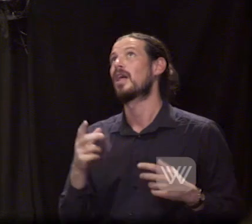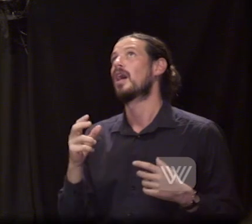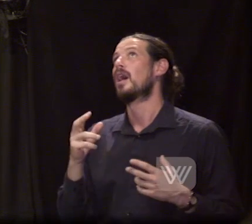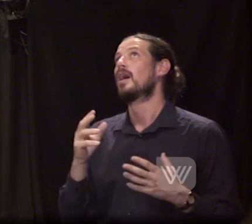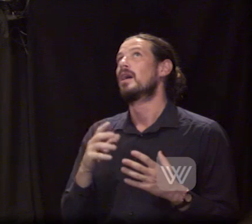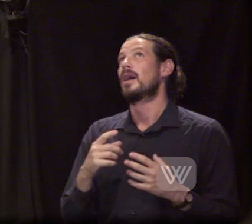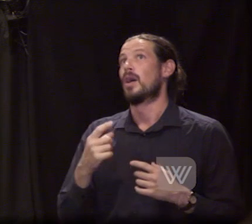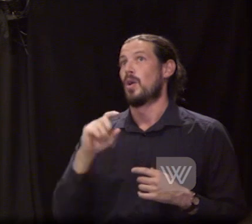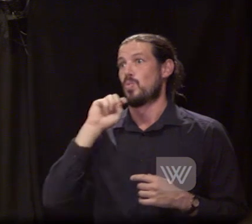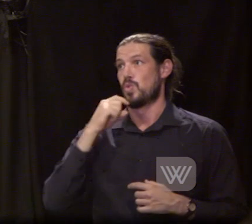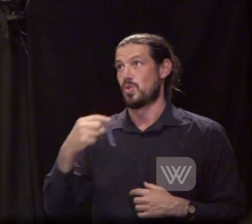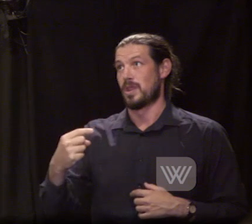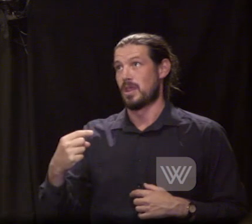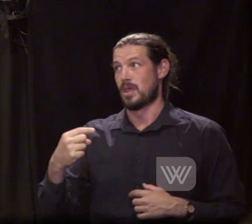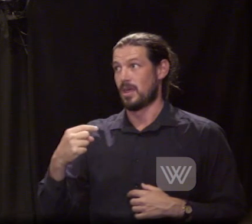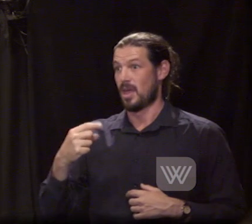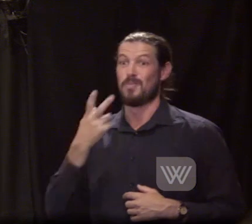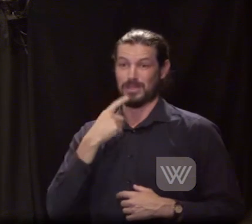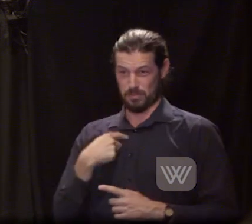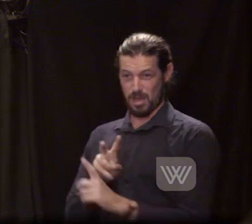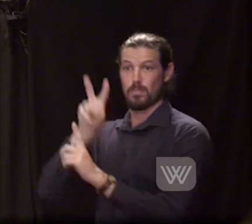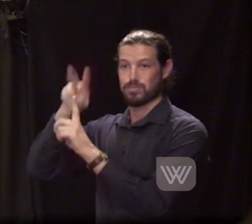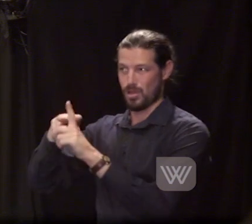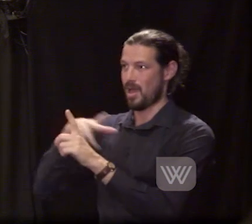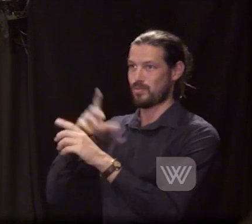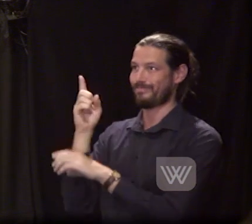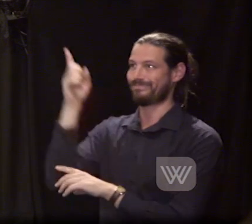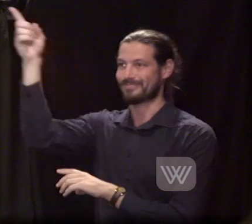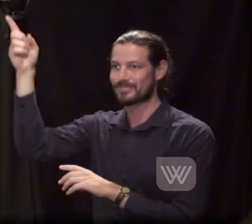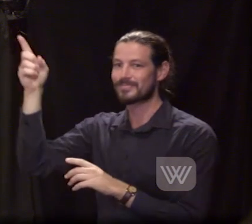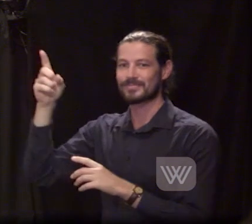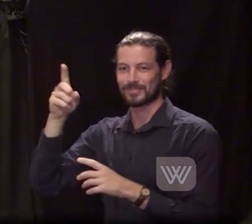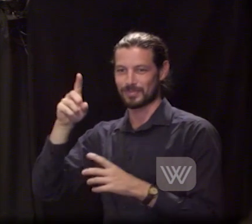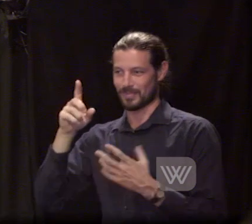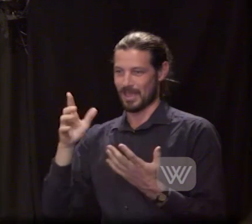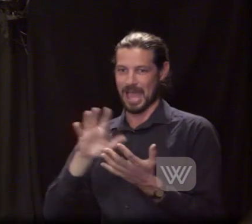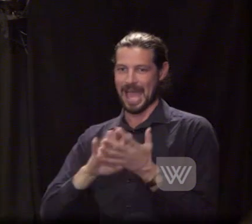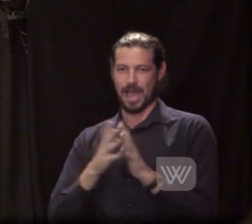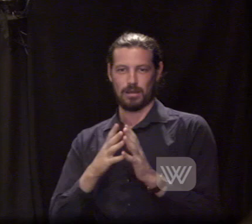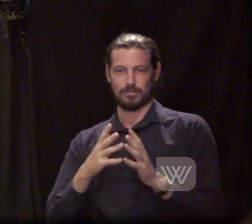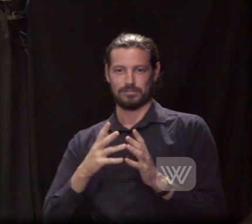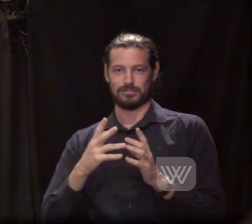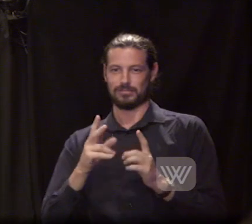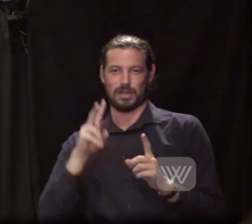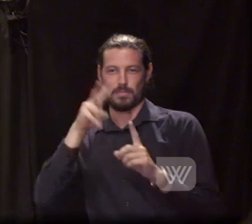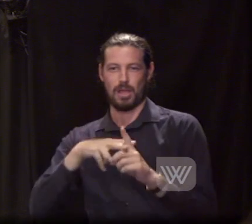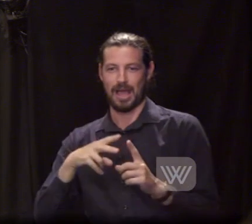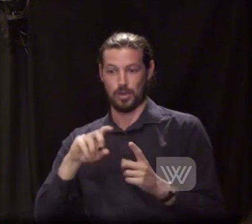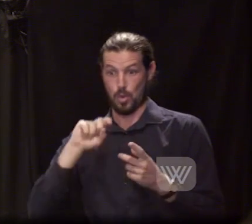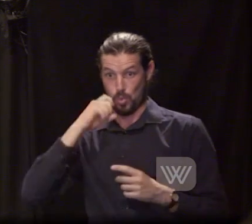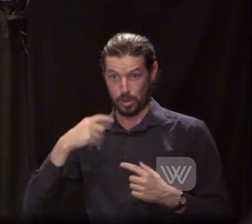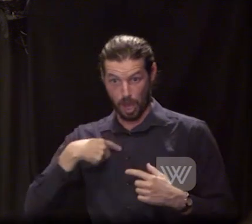Would I make the cut? What does NASA look for? What was the crew selection for your year-long mission, and how much will